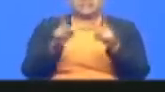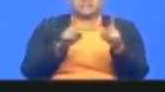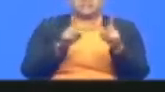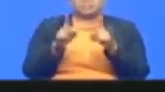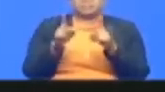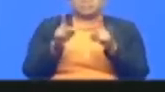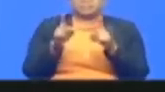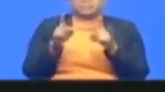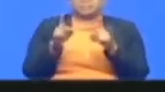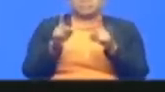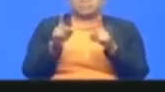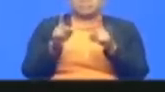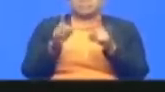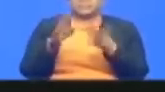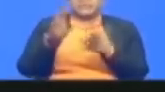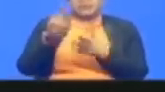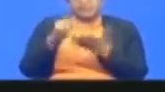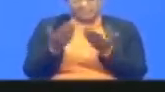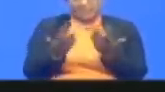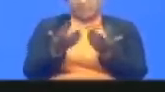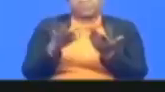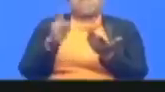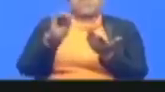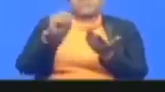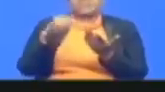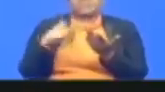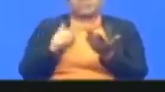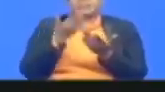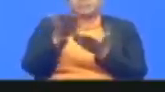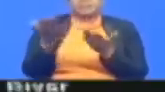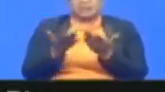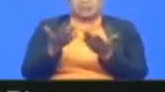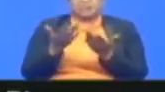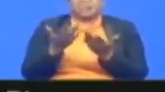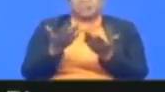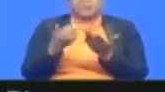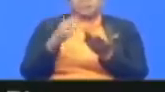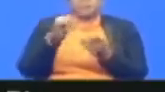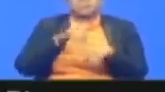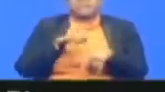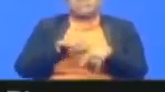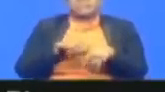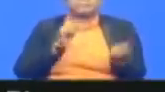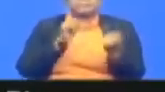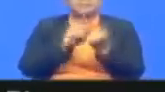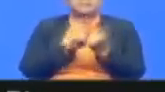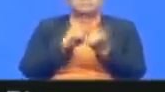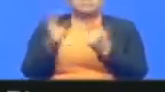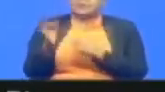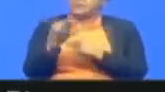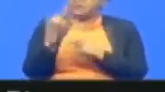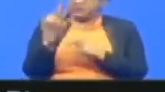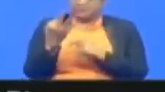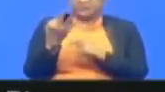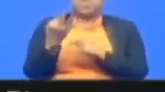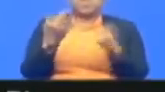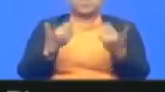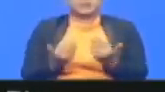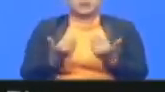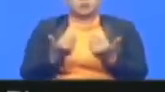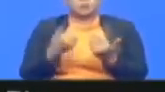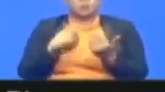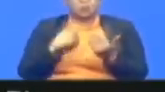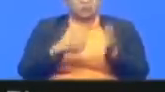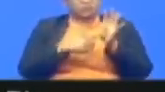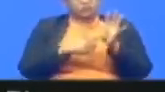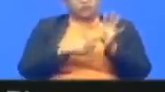were evidently in a jubilant mood and their friendship has blossomed since they met. The three were unexpectedly thrust into the spotlight and have